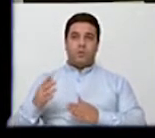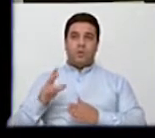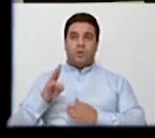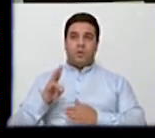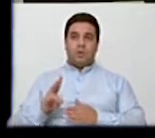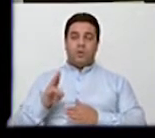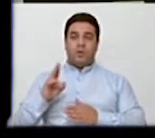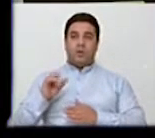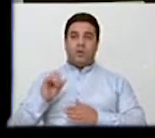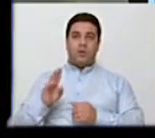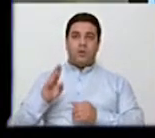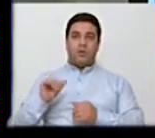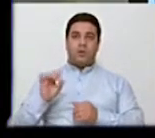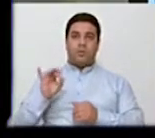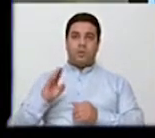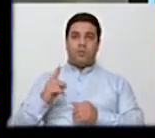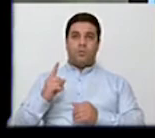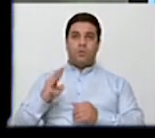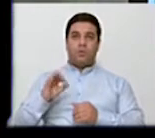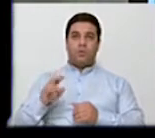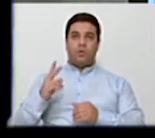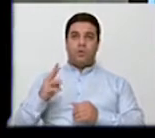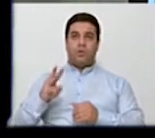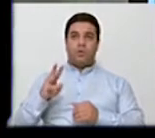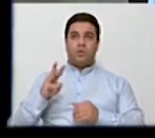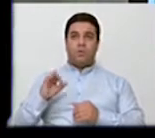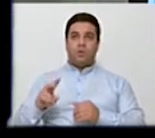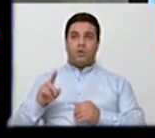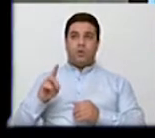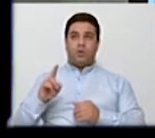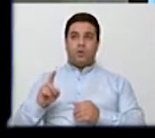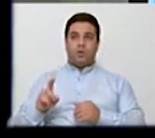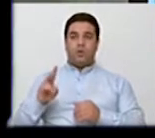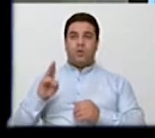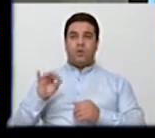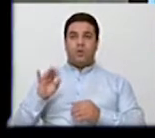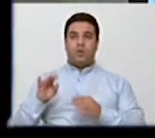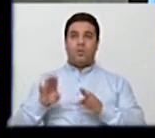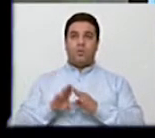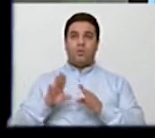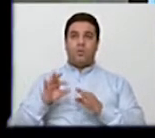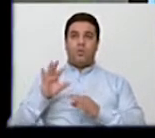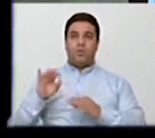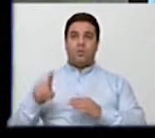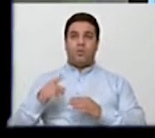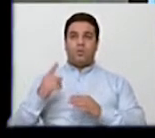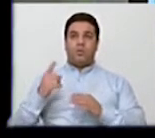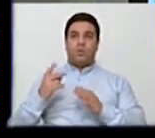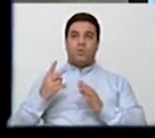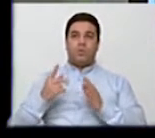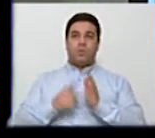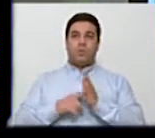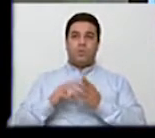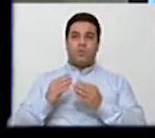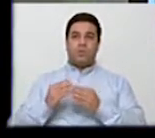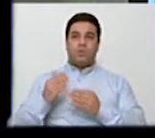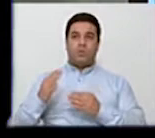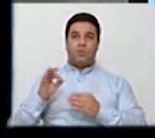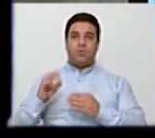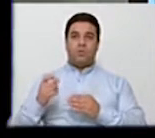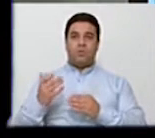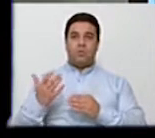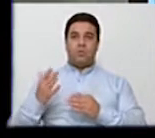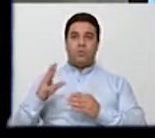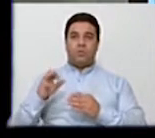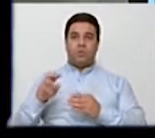natriy karbonatining 1 moliga 2 mol xlorid kislota to'g'ri keladigan bo'lsa, 0.125 moliga 0.5 mol